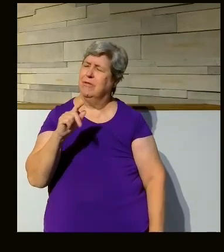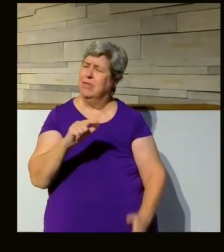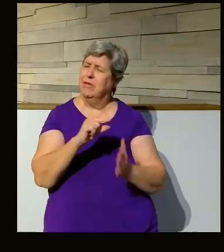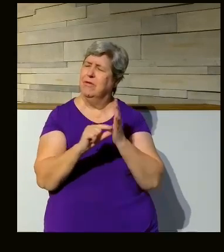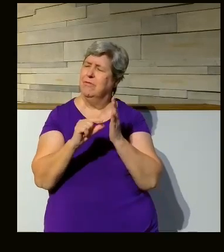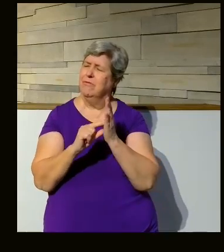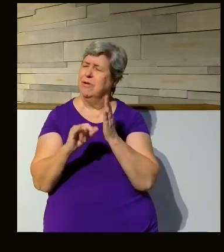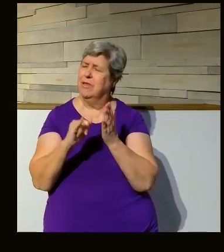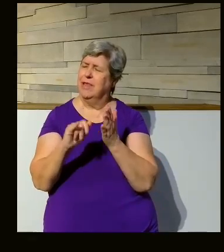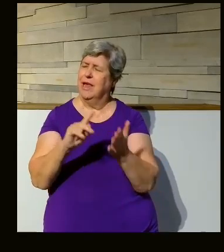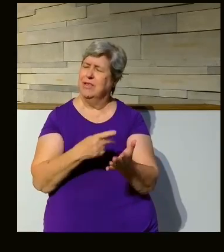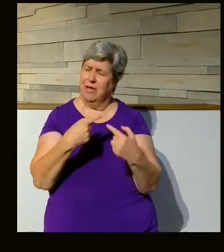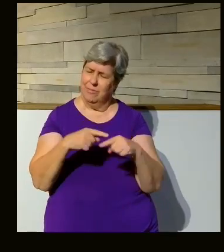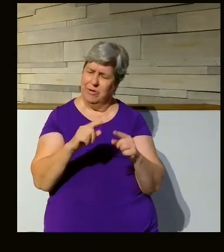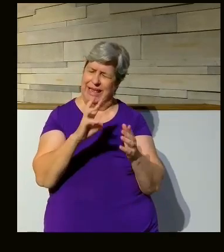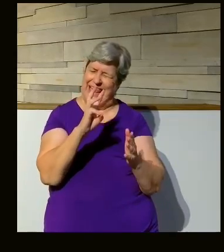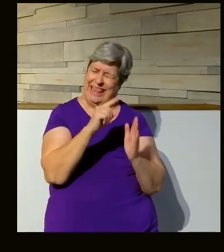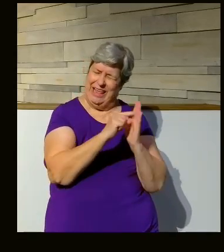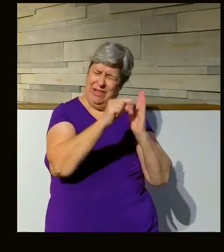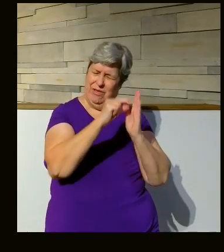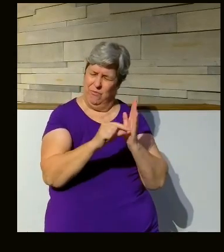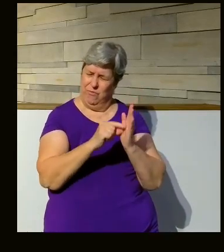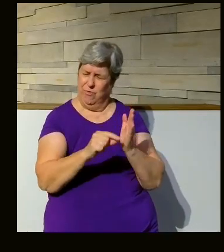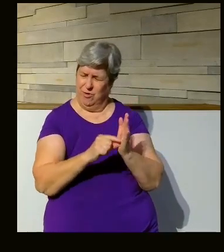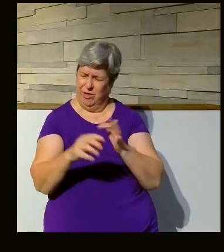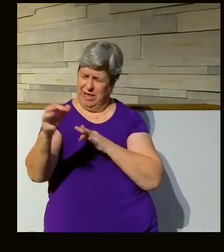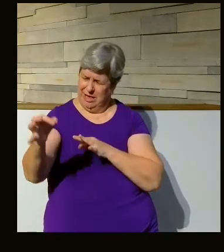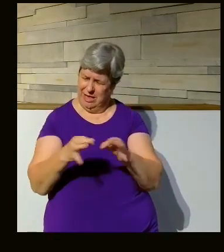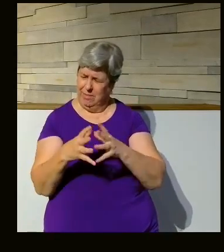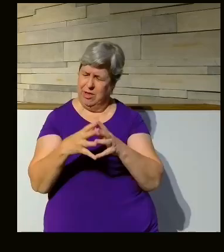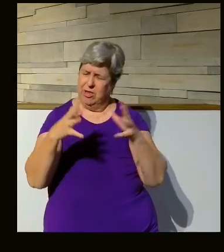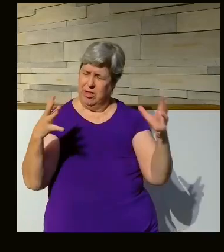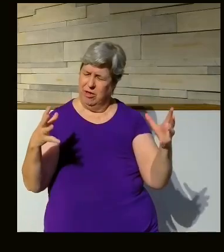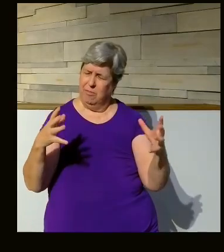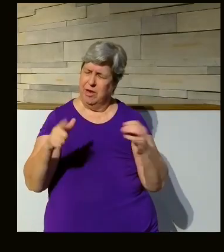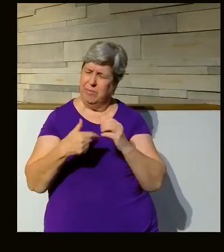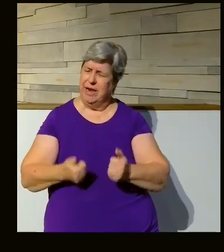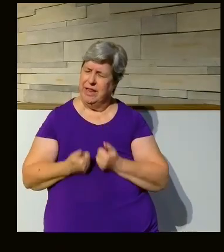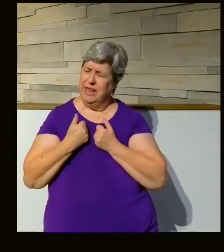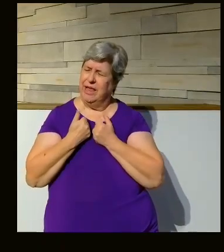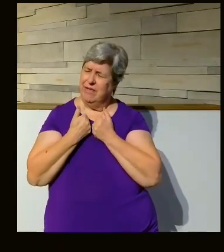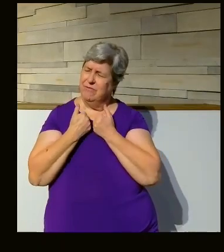And that psalm in six verses conveys so many aspects of a life lived for you.